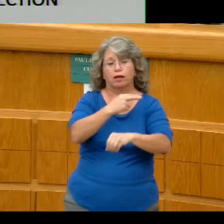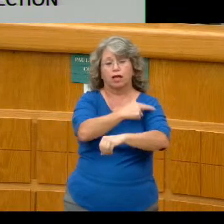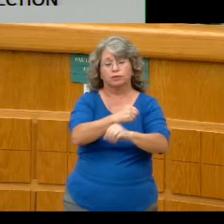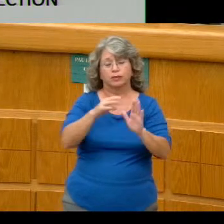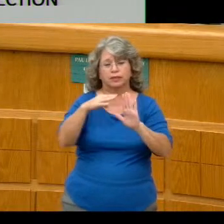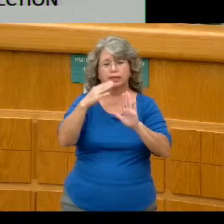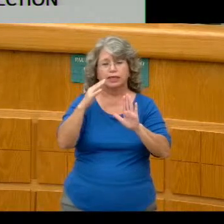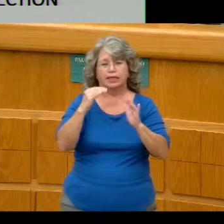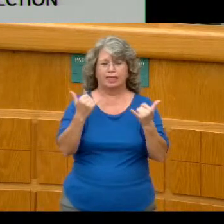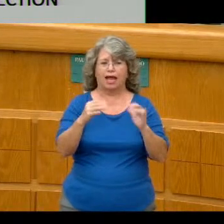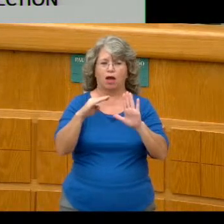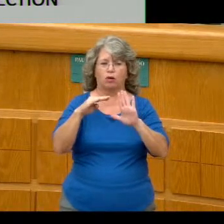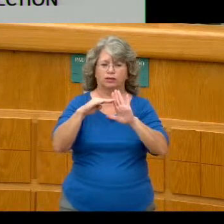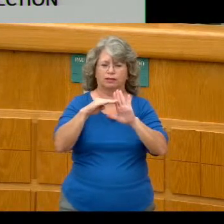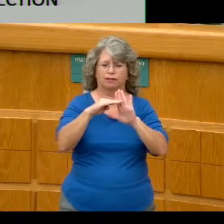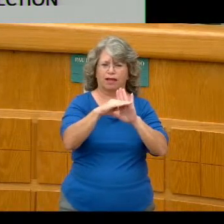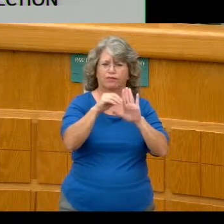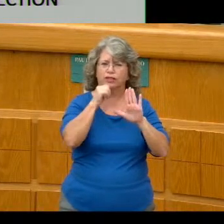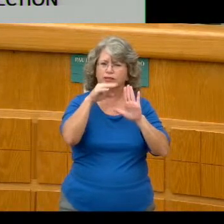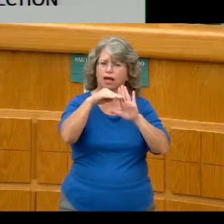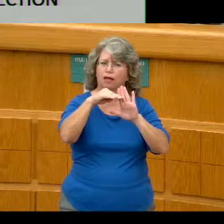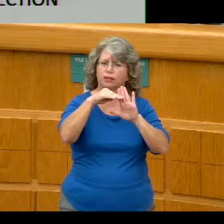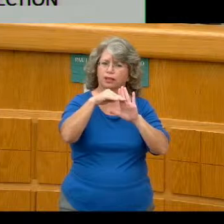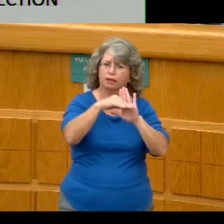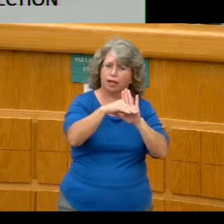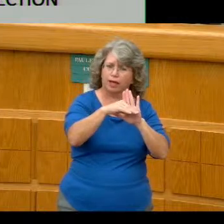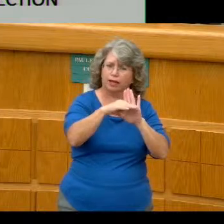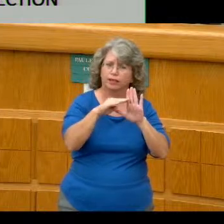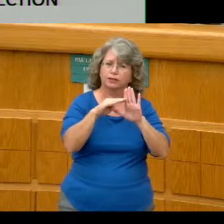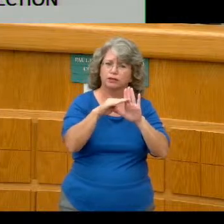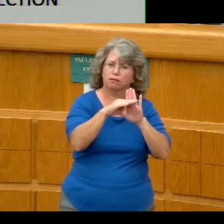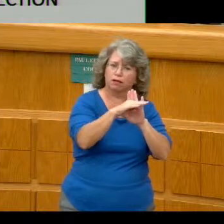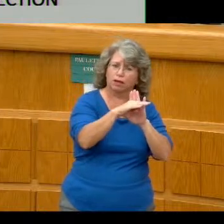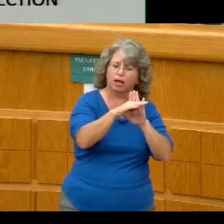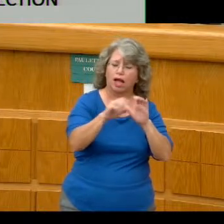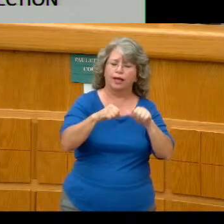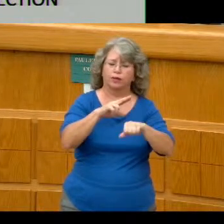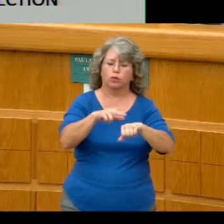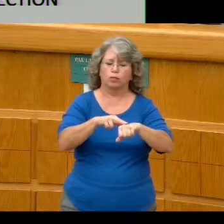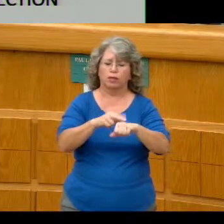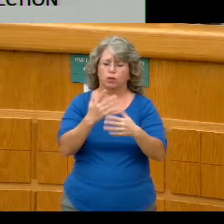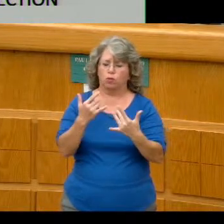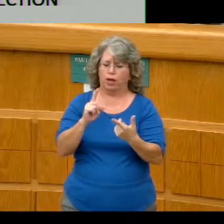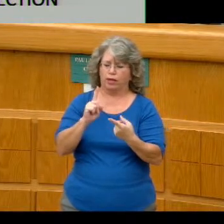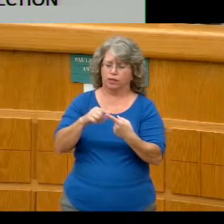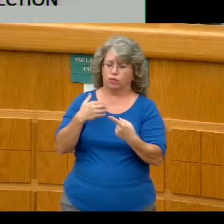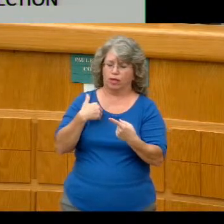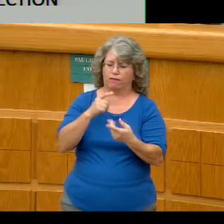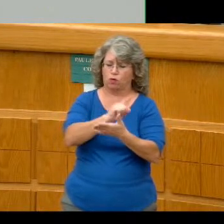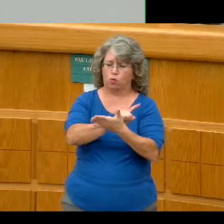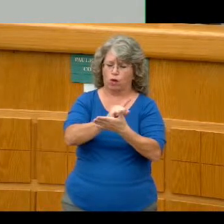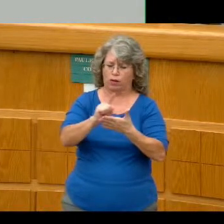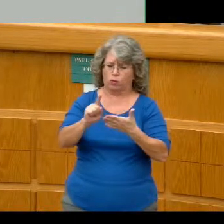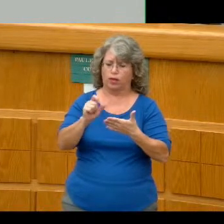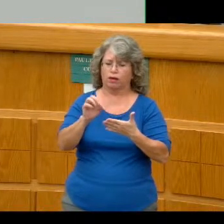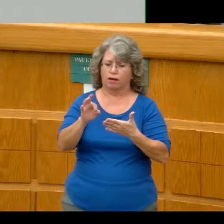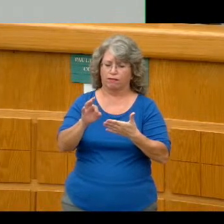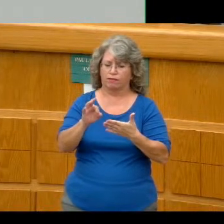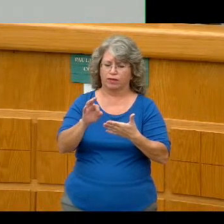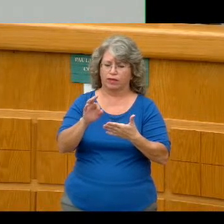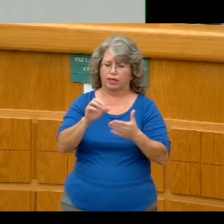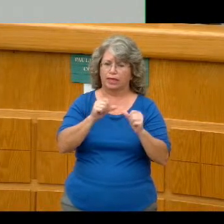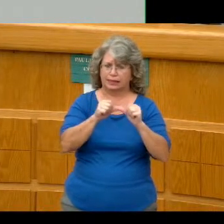declining. I usually wait until we have at least a week of consistent data. So the total number of hospitalizations have leveled off,